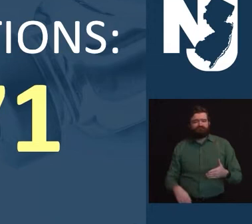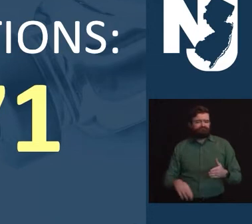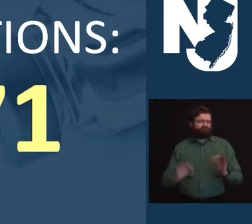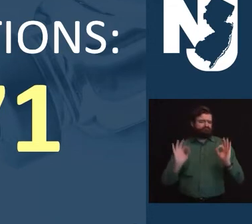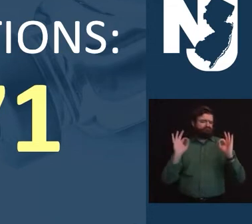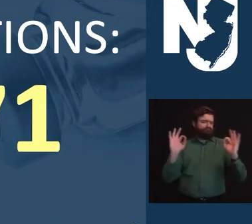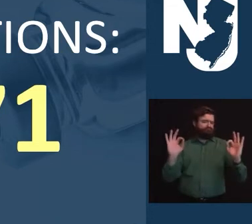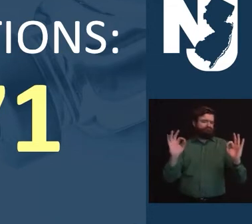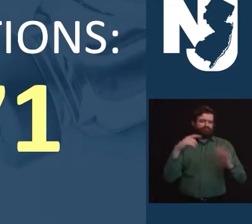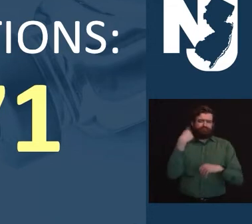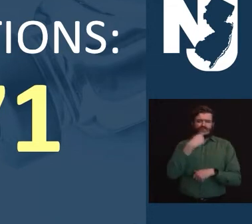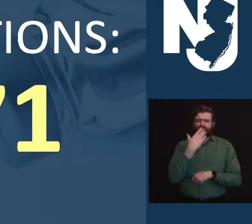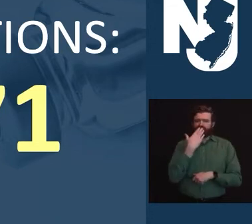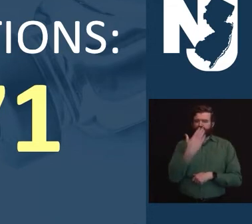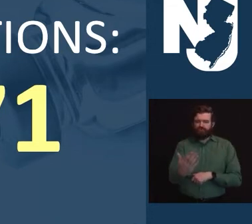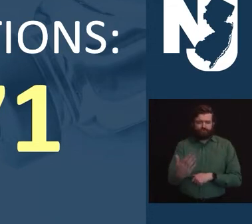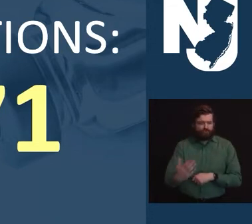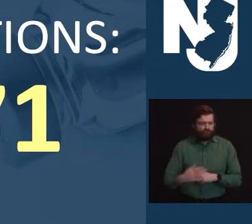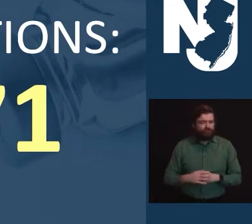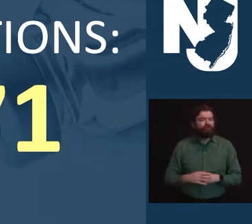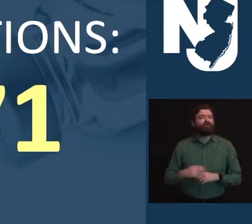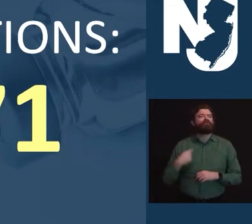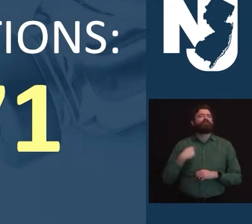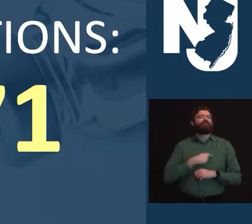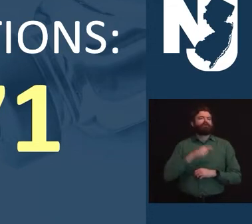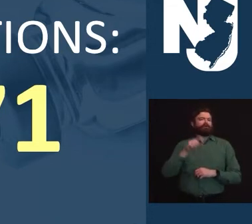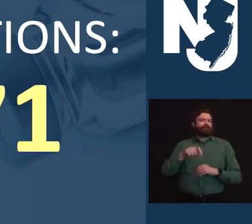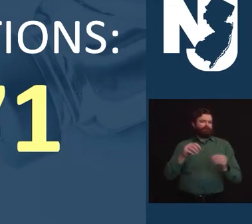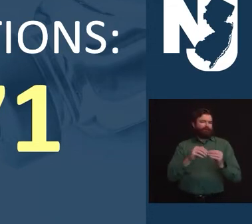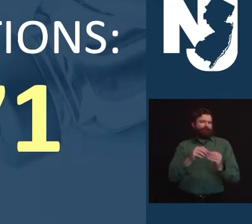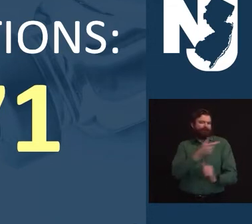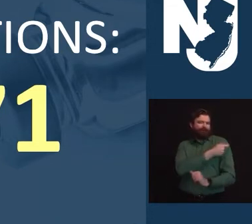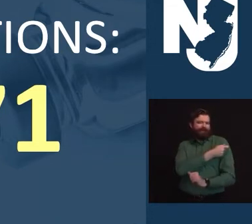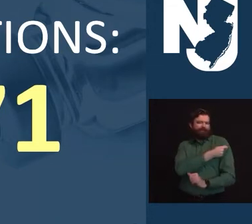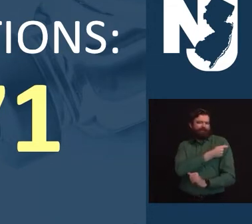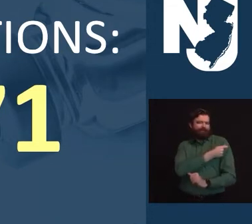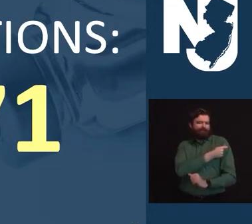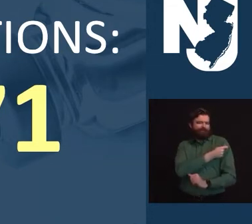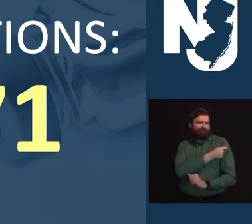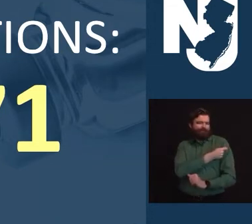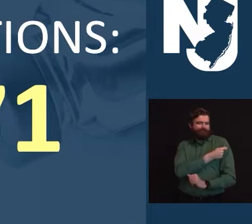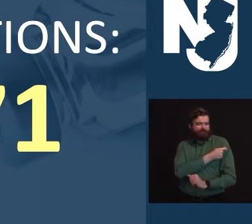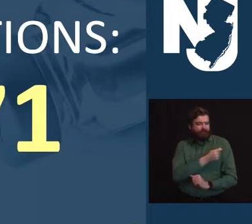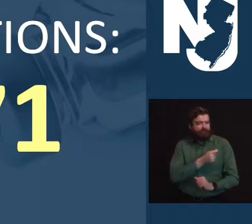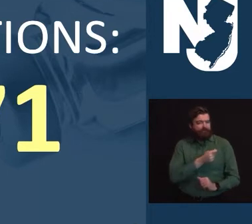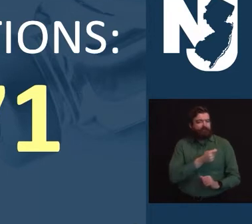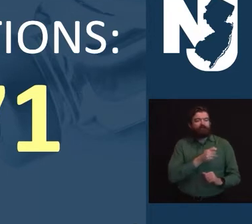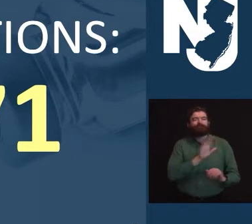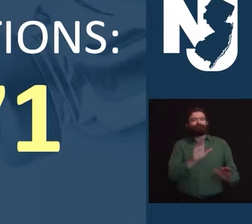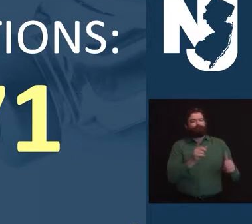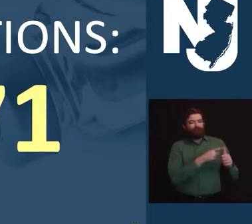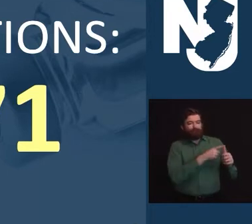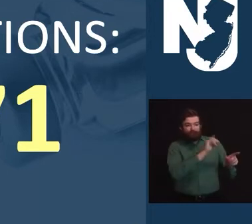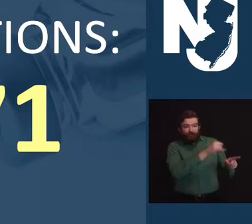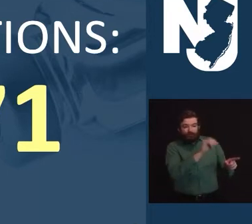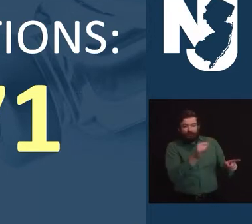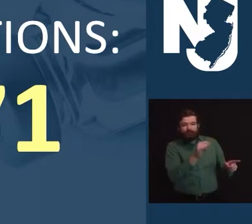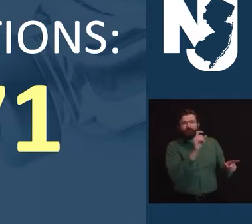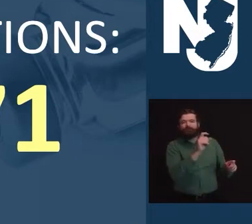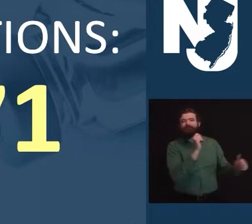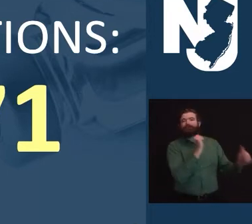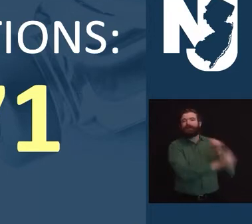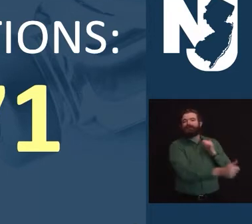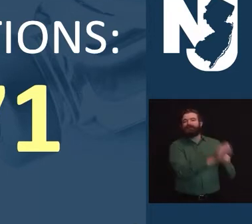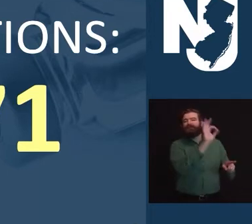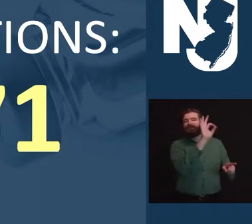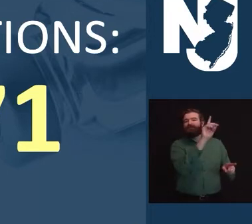doses. I don't think it's a tomorrow event, so they've got to get through the EUA process and then the CDC Advisory Committee process, which you all know very